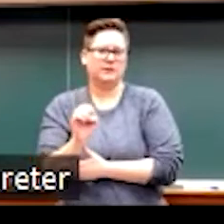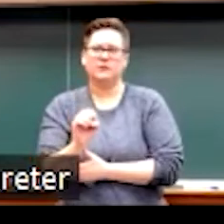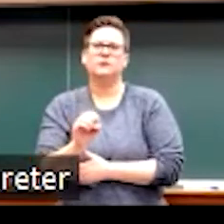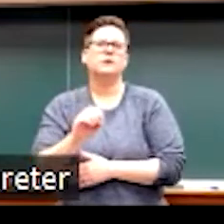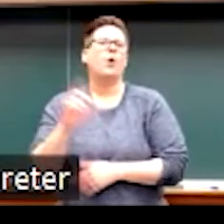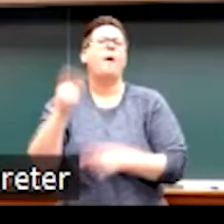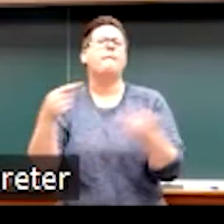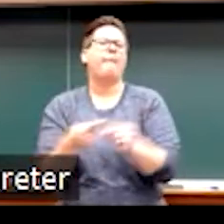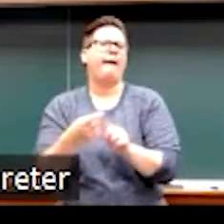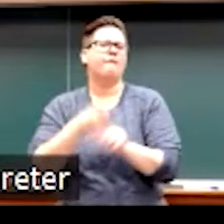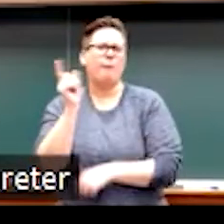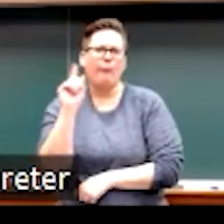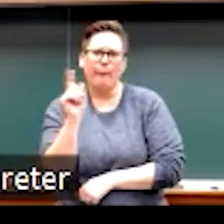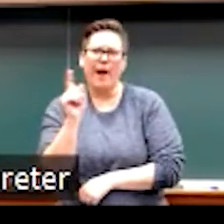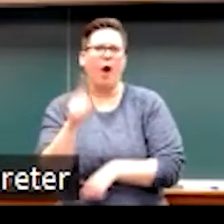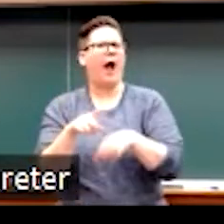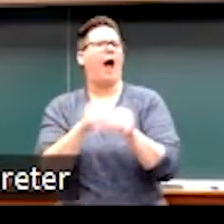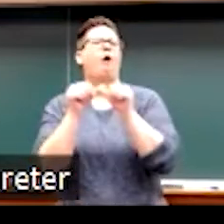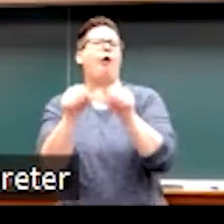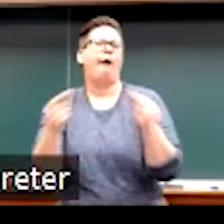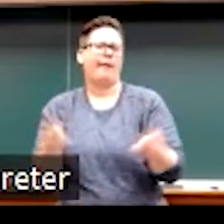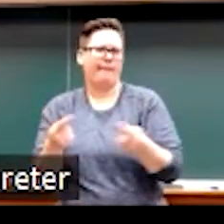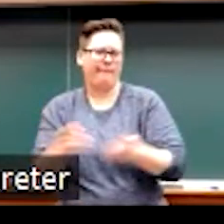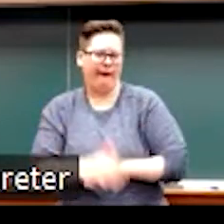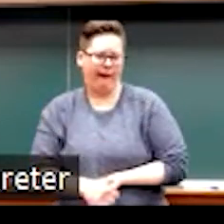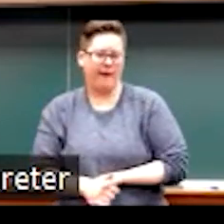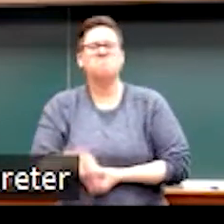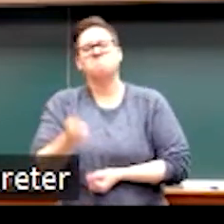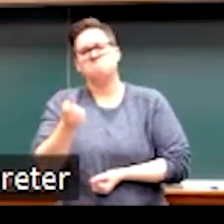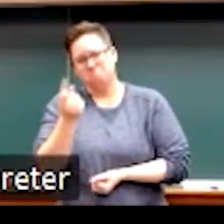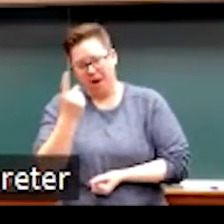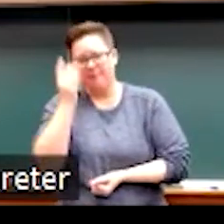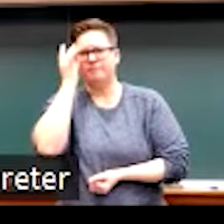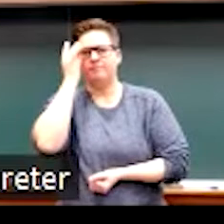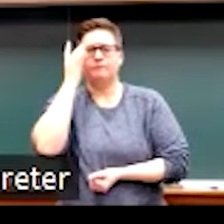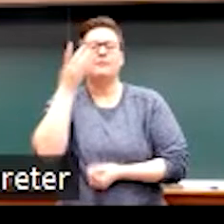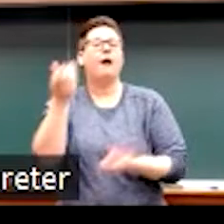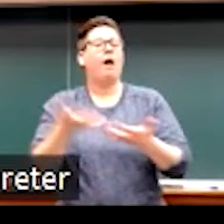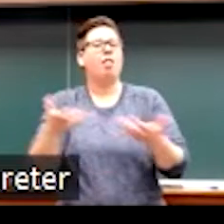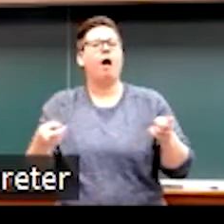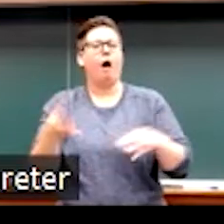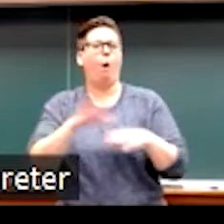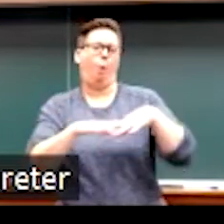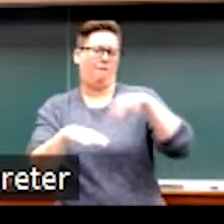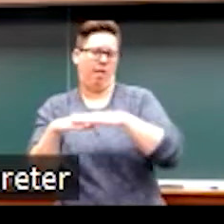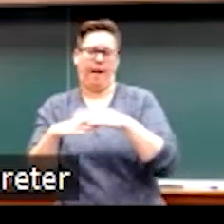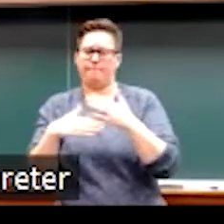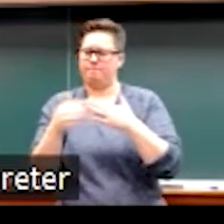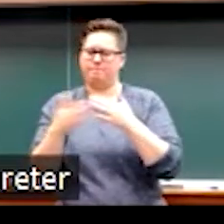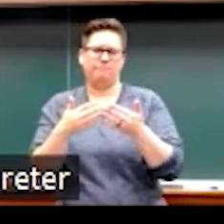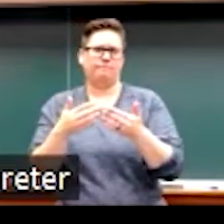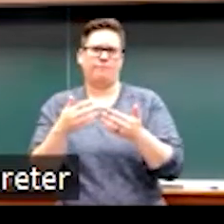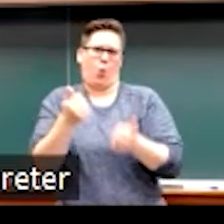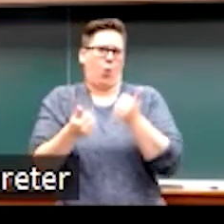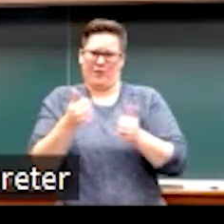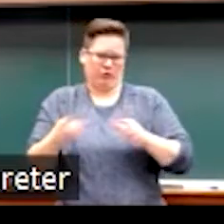the source of pain is, what the duration of pain is. But nonetheless, there's great overlap regardless of which